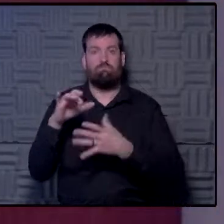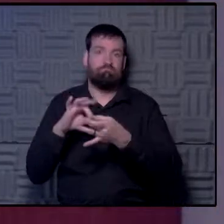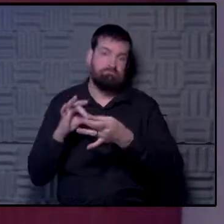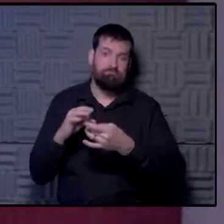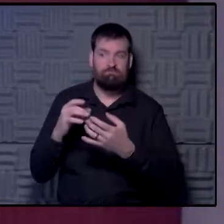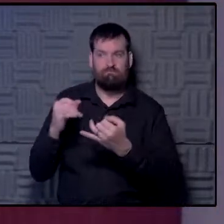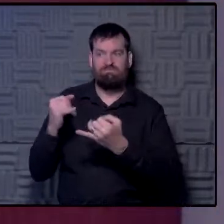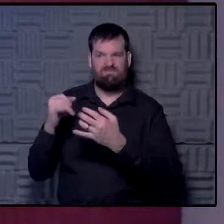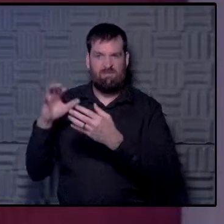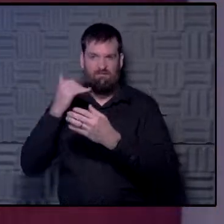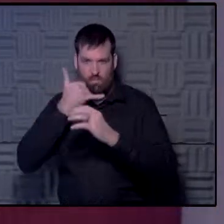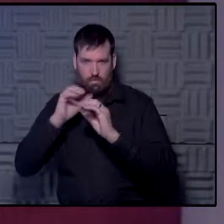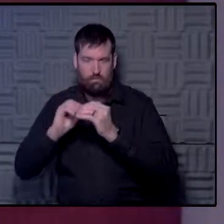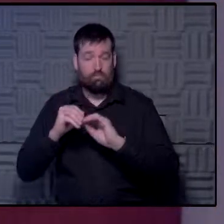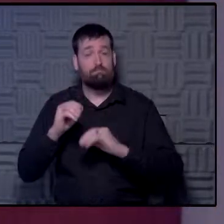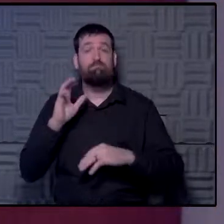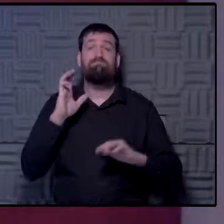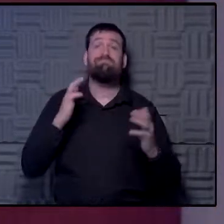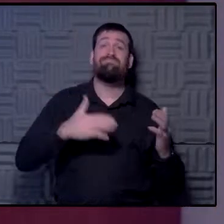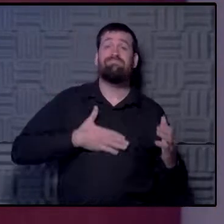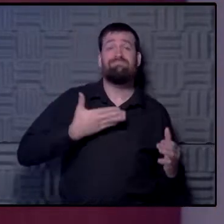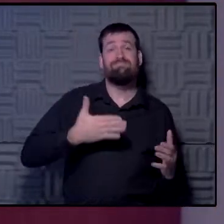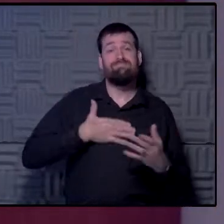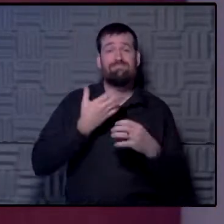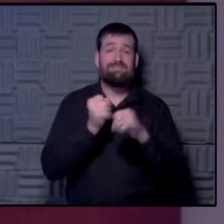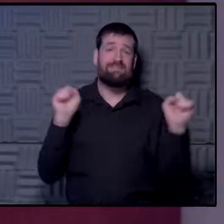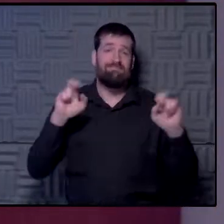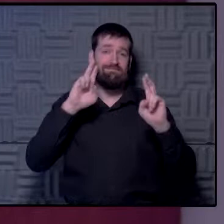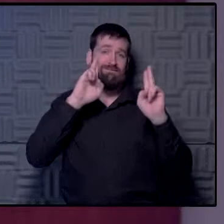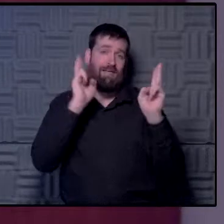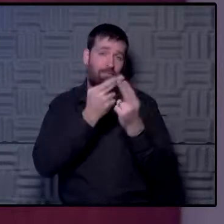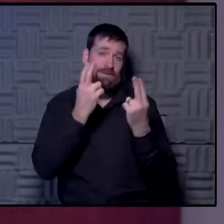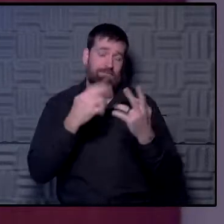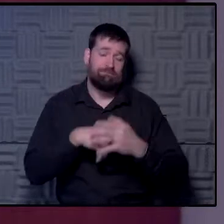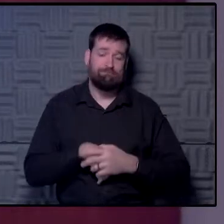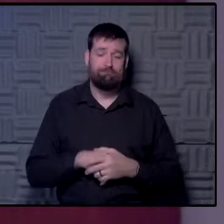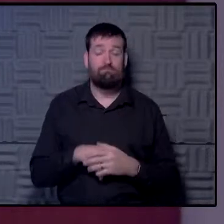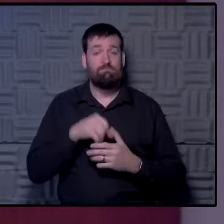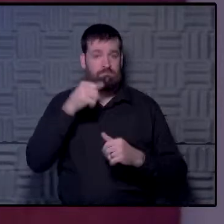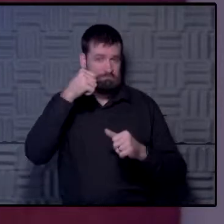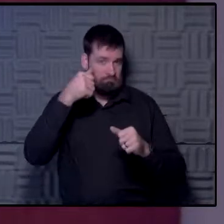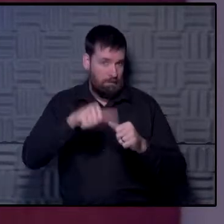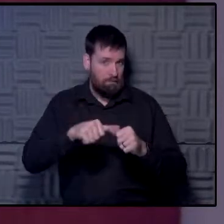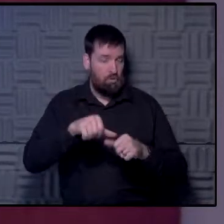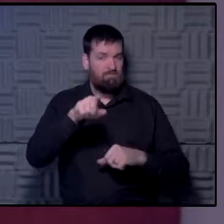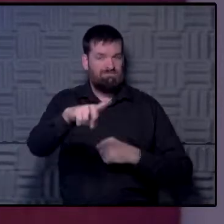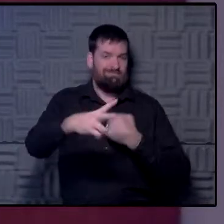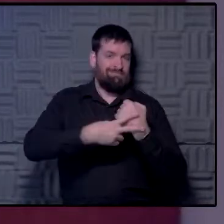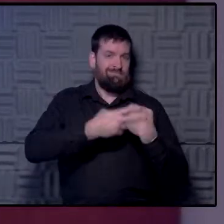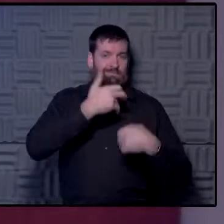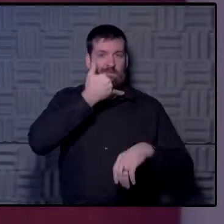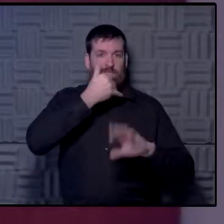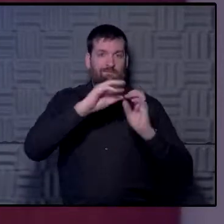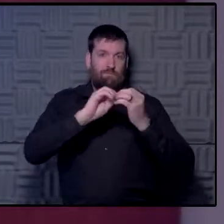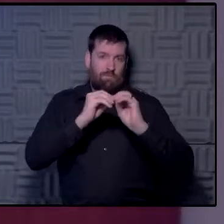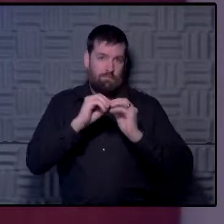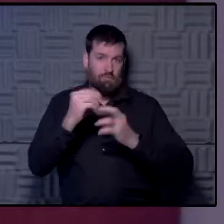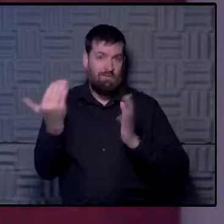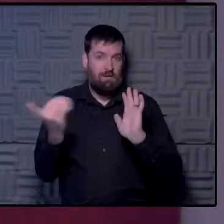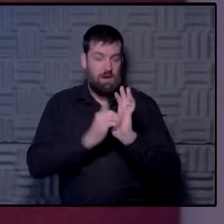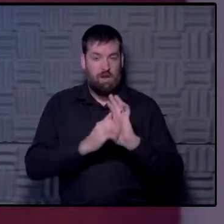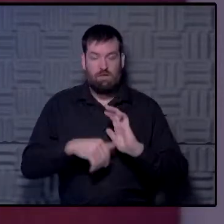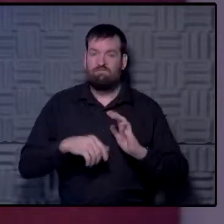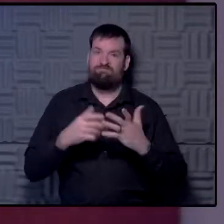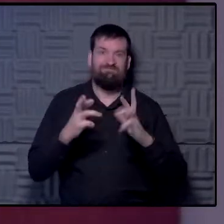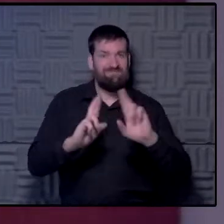Sure. So we want to wish everyone a happy and safe Halloween. And remember to program that poison helpline number into your phone so